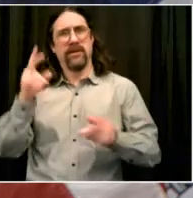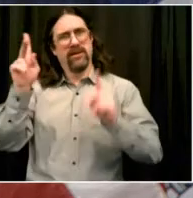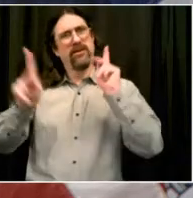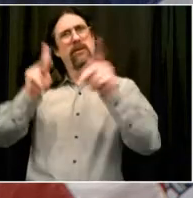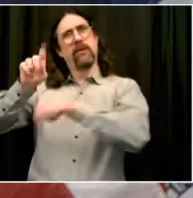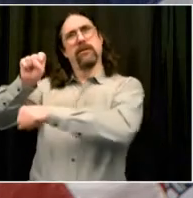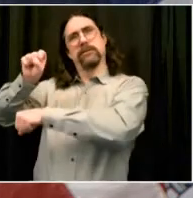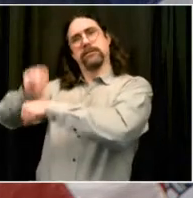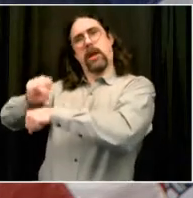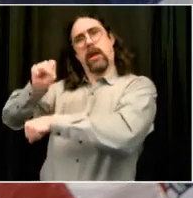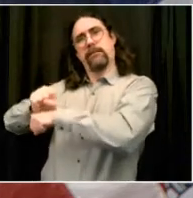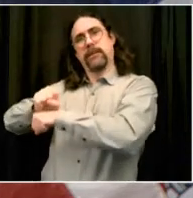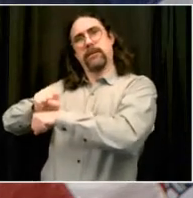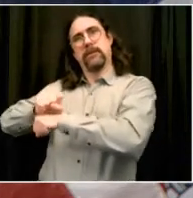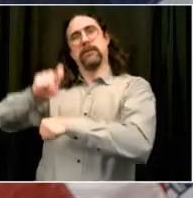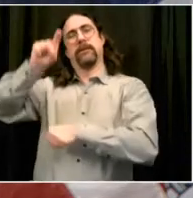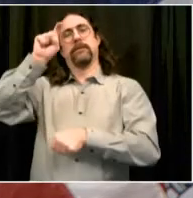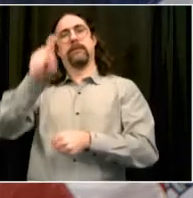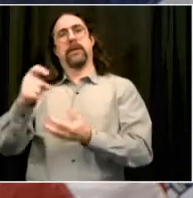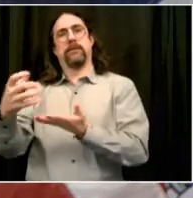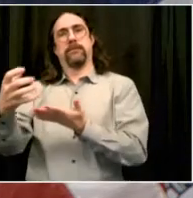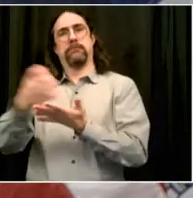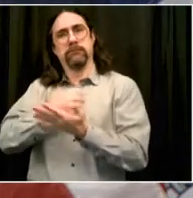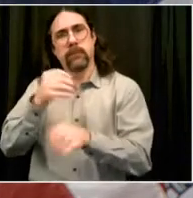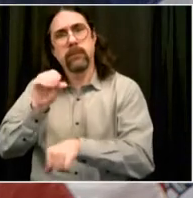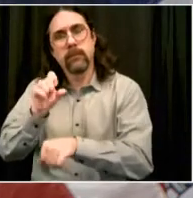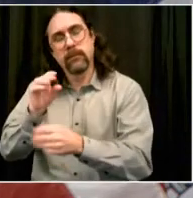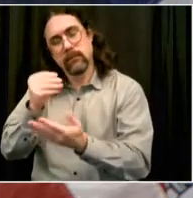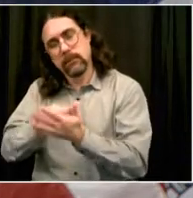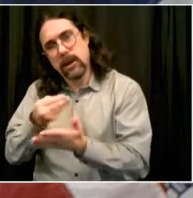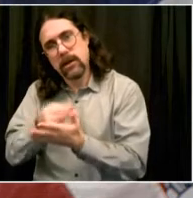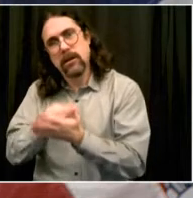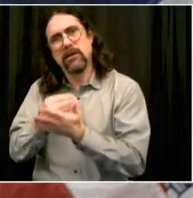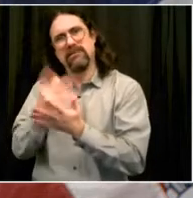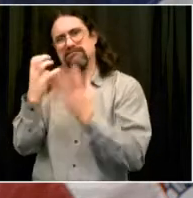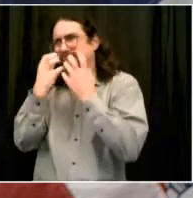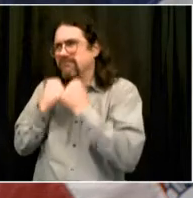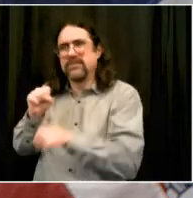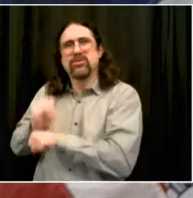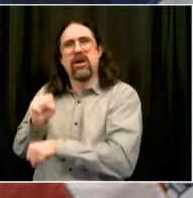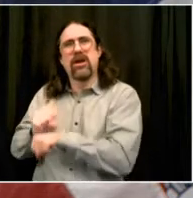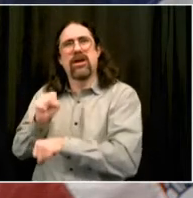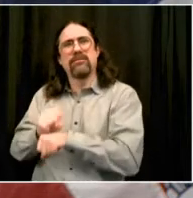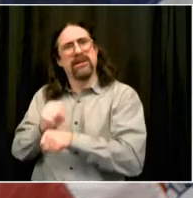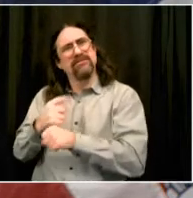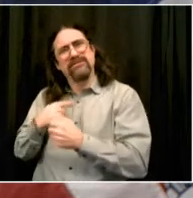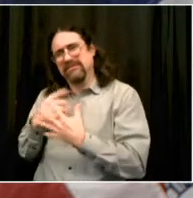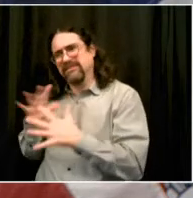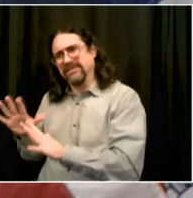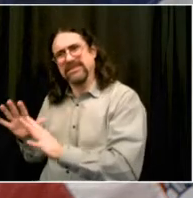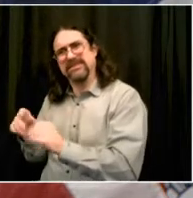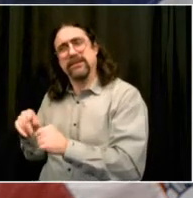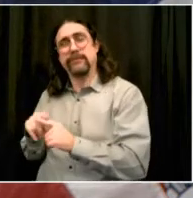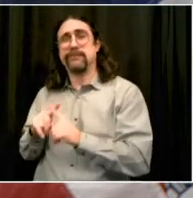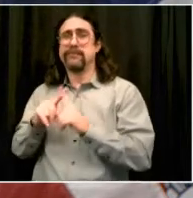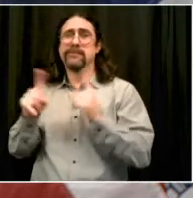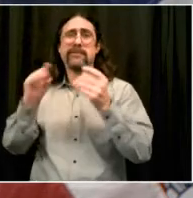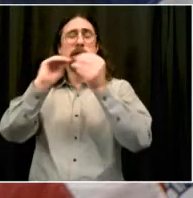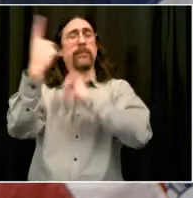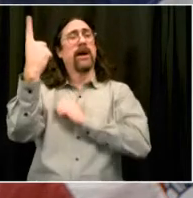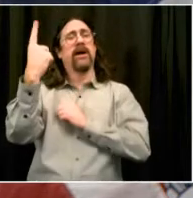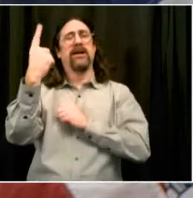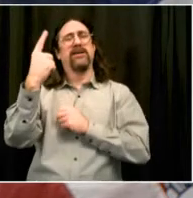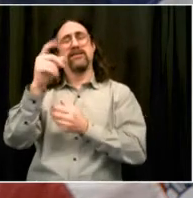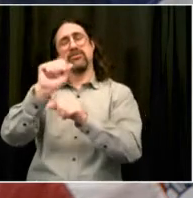really believe this. We got to stop the coronavirus here and get ourselves to the point where the vaccine is being